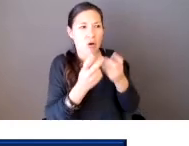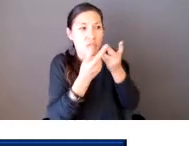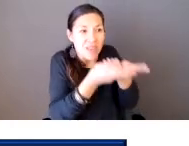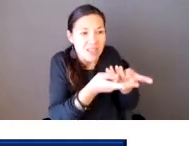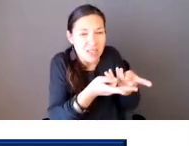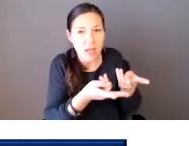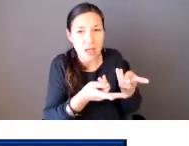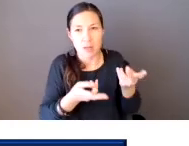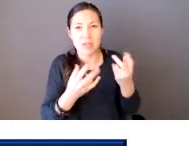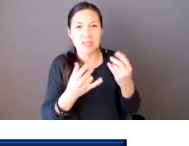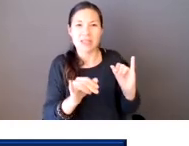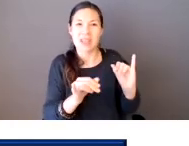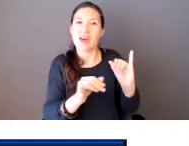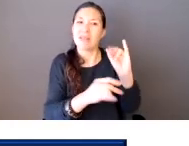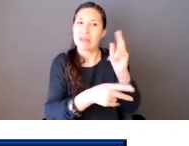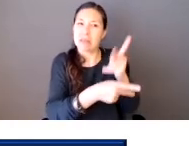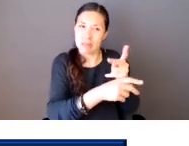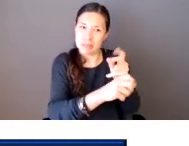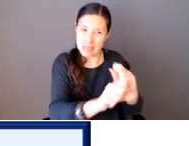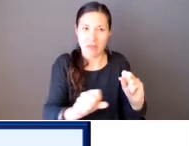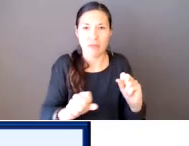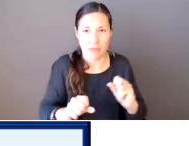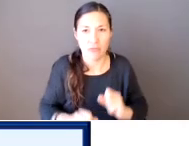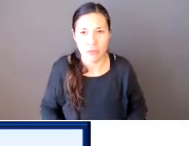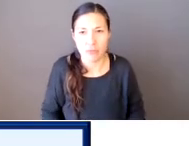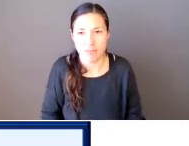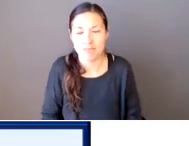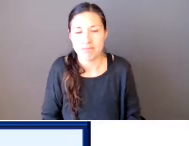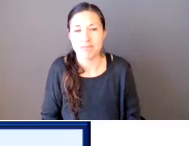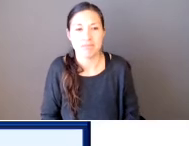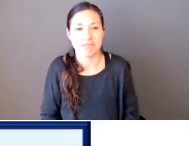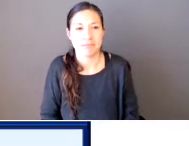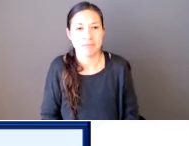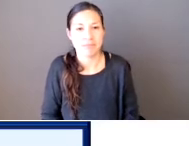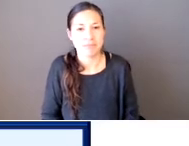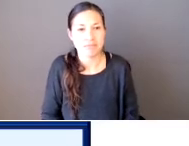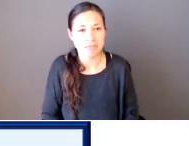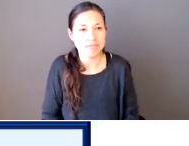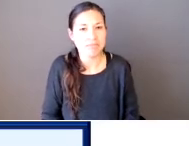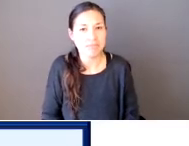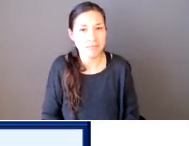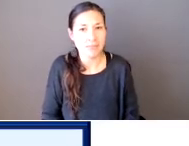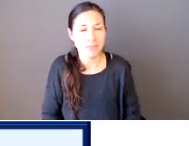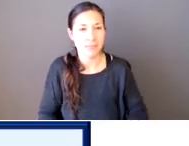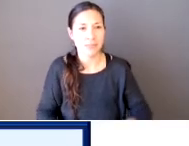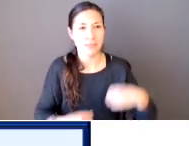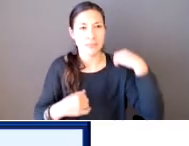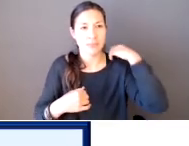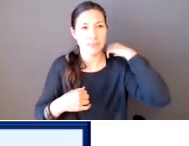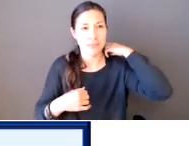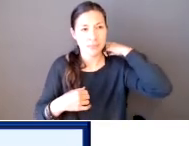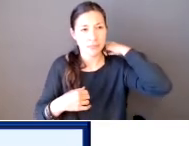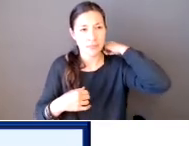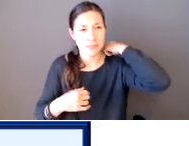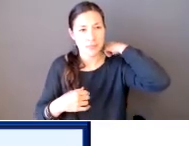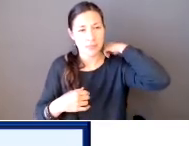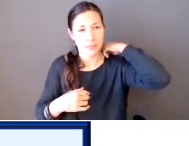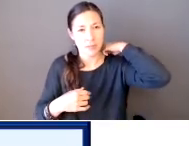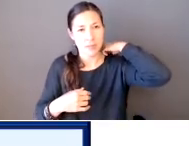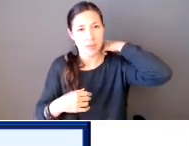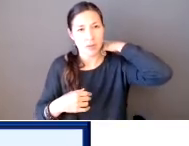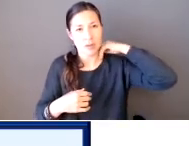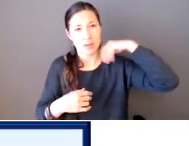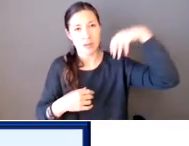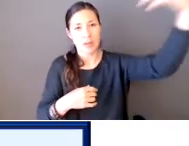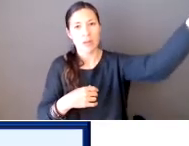and the elders safe. Collateral interviews. So again, we need to talk to